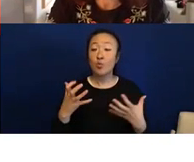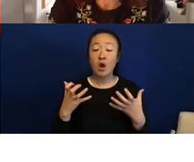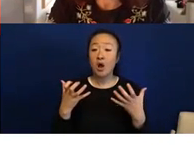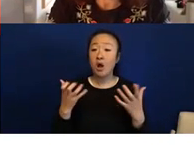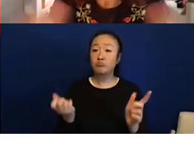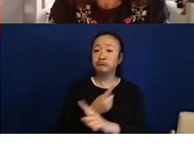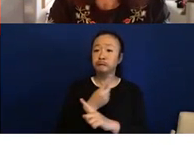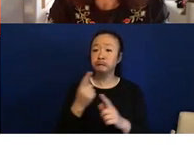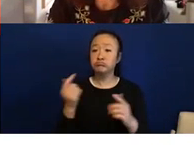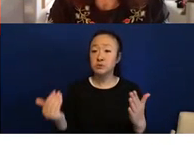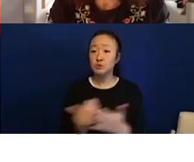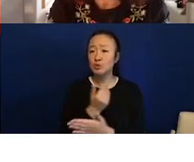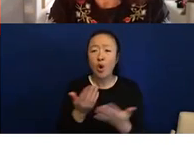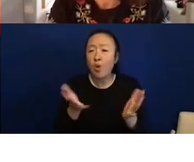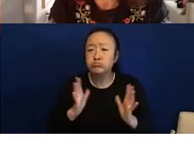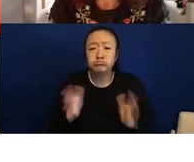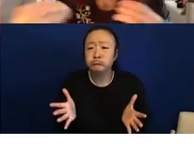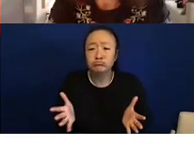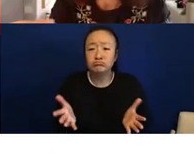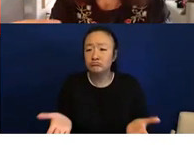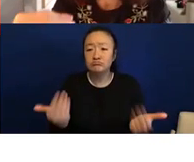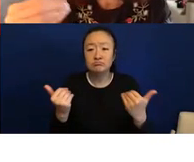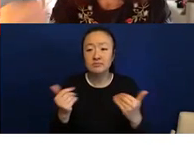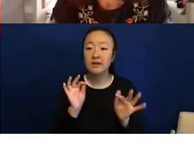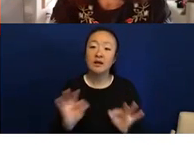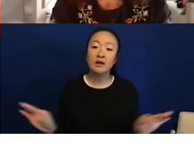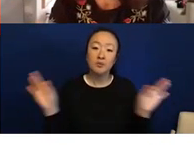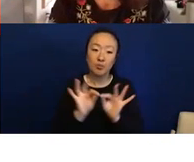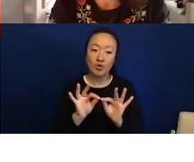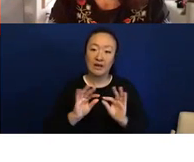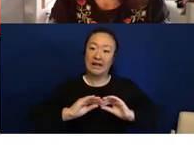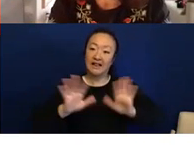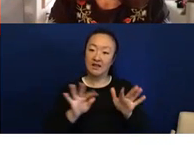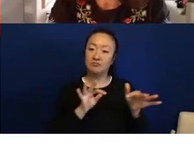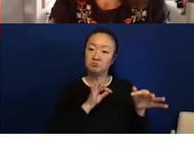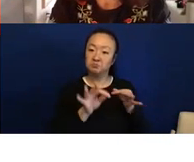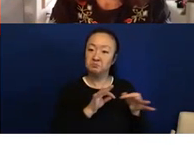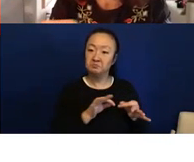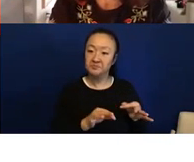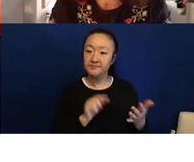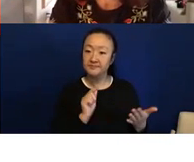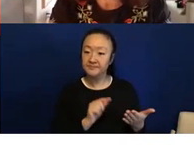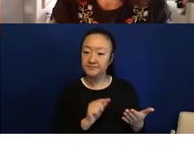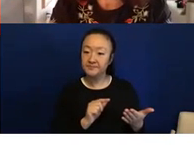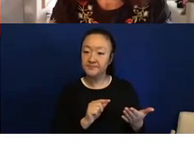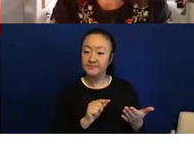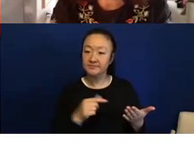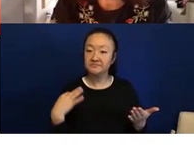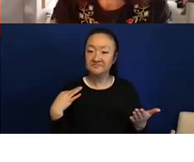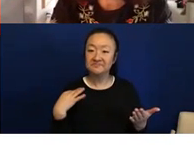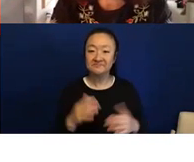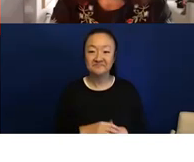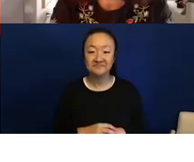try something new, that's totally fine. And just make sure that that's clearly articulated in your